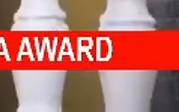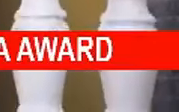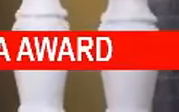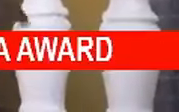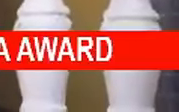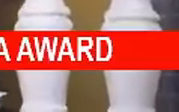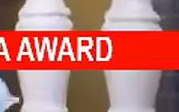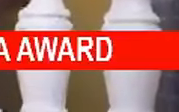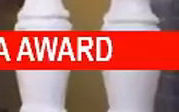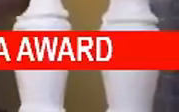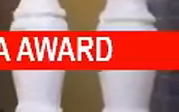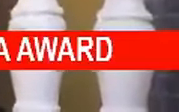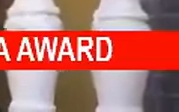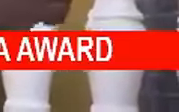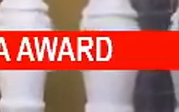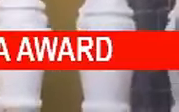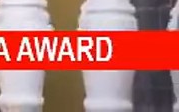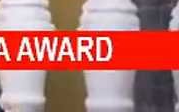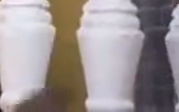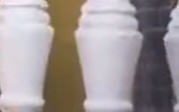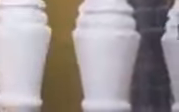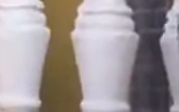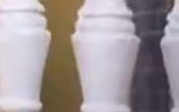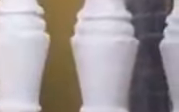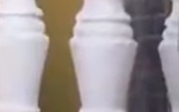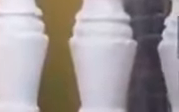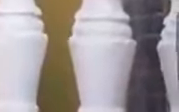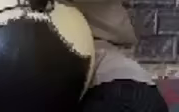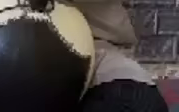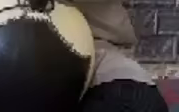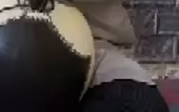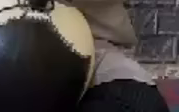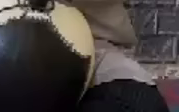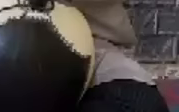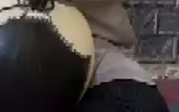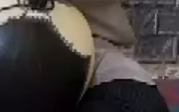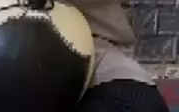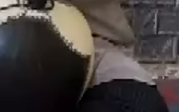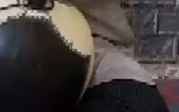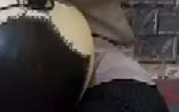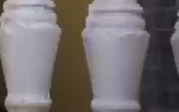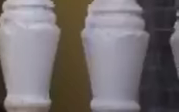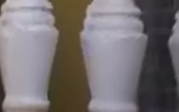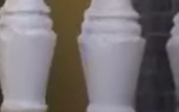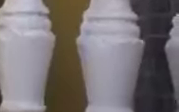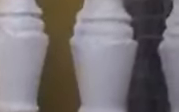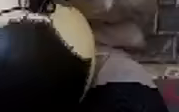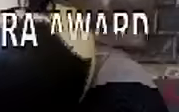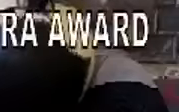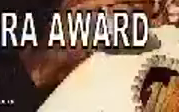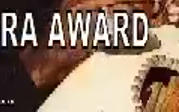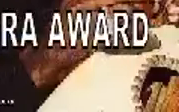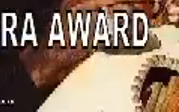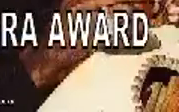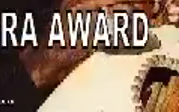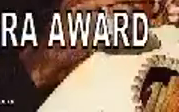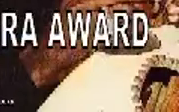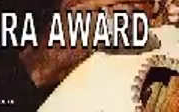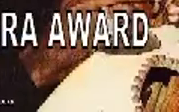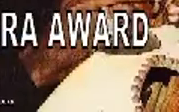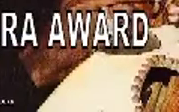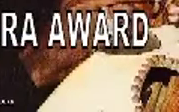to nyaade man ni ngor ko sila koto wakata sate koto prince ku ya tele mamanta nan entertainment wala be bemba kala senega jane hore